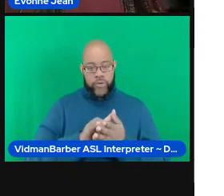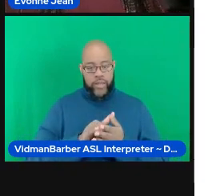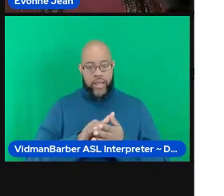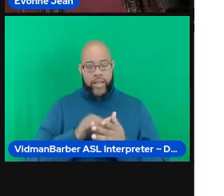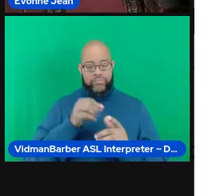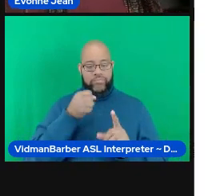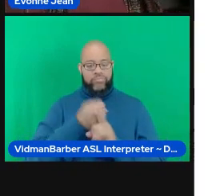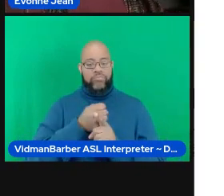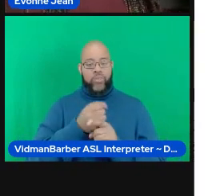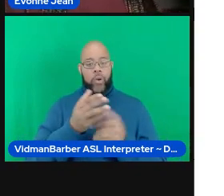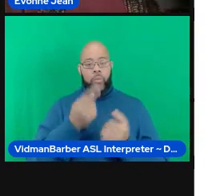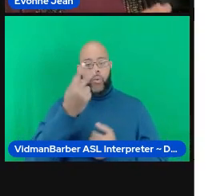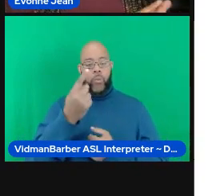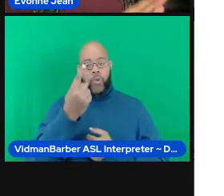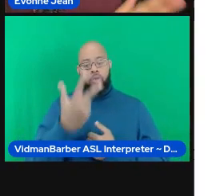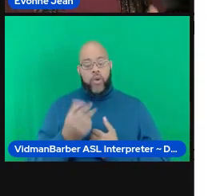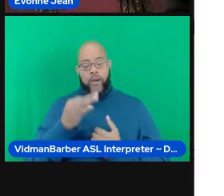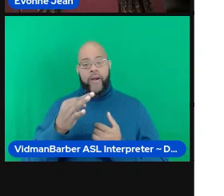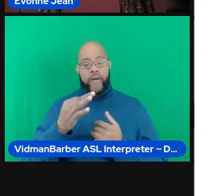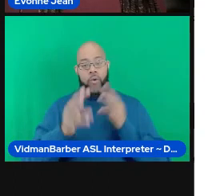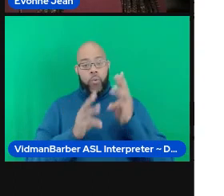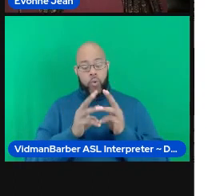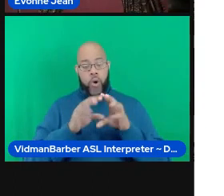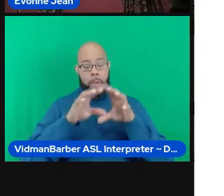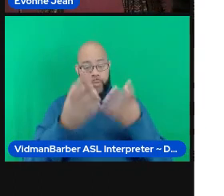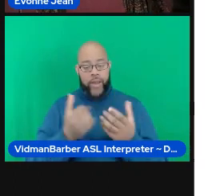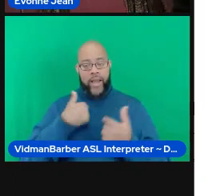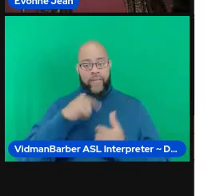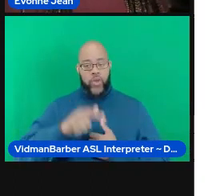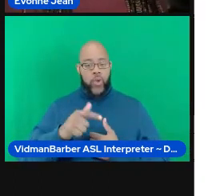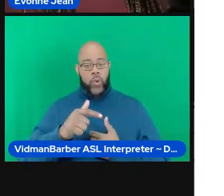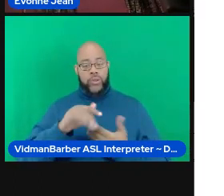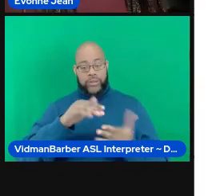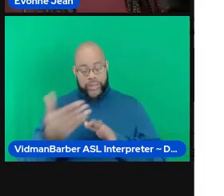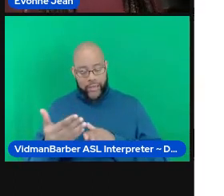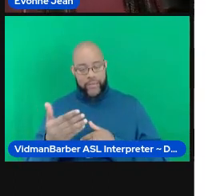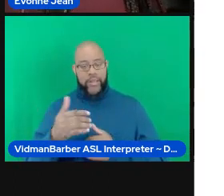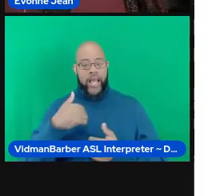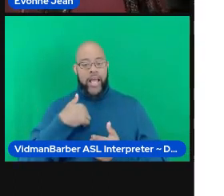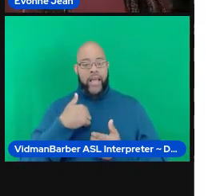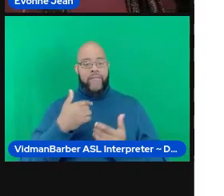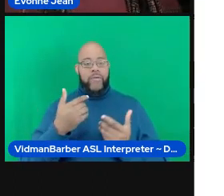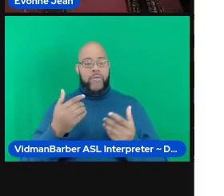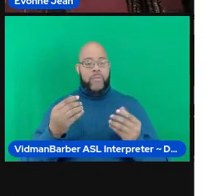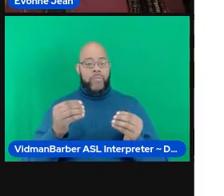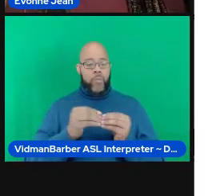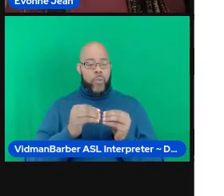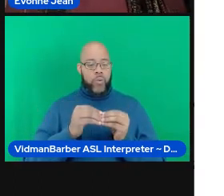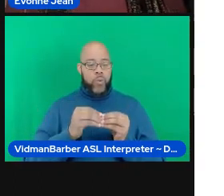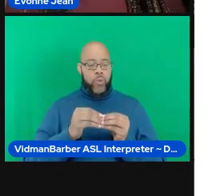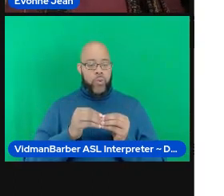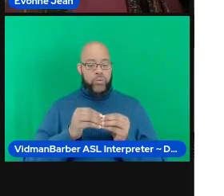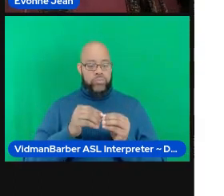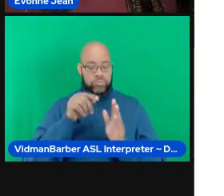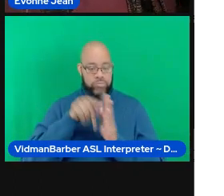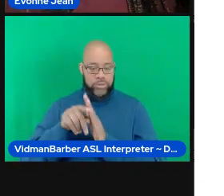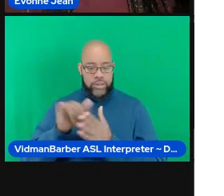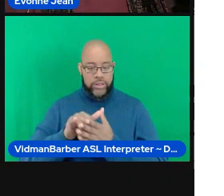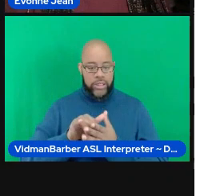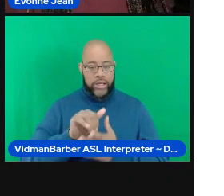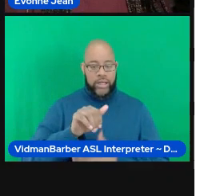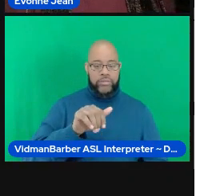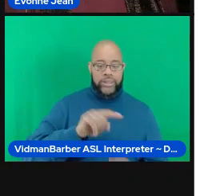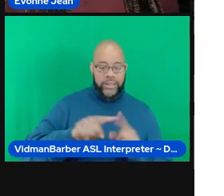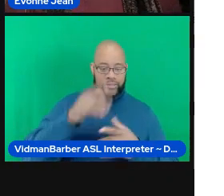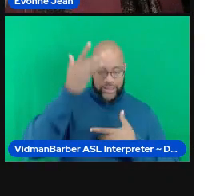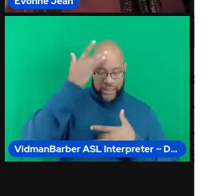global population, and although they have low mortality, they present a number of morbidities, including anemia, diarrhea, as